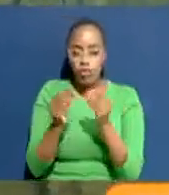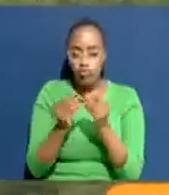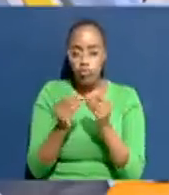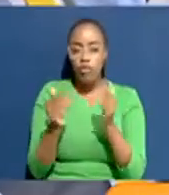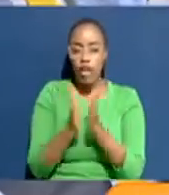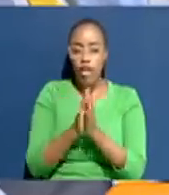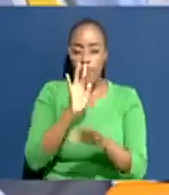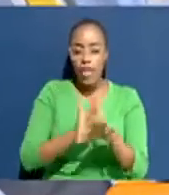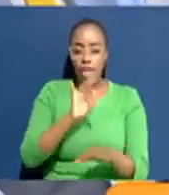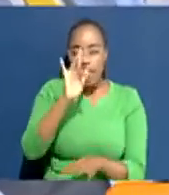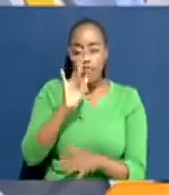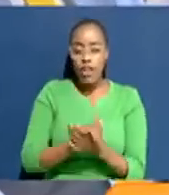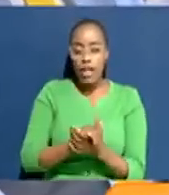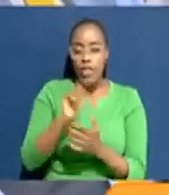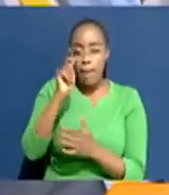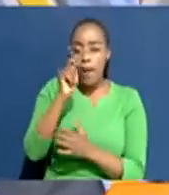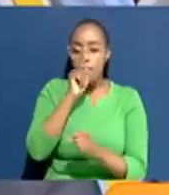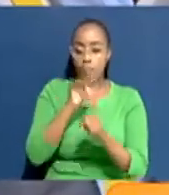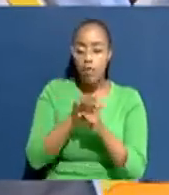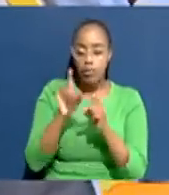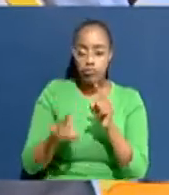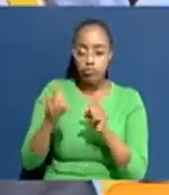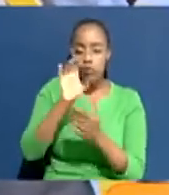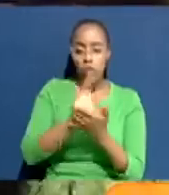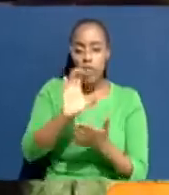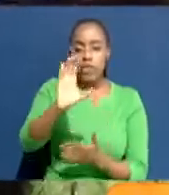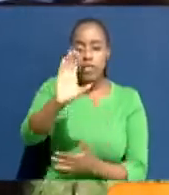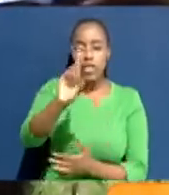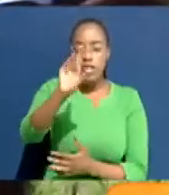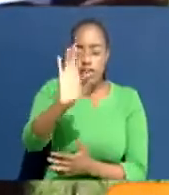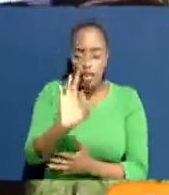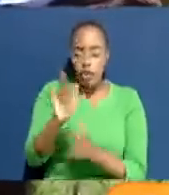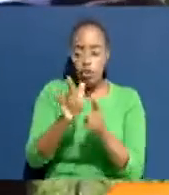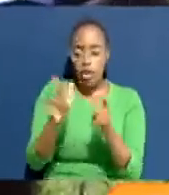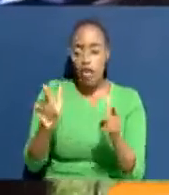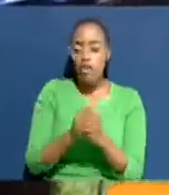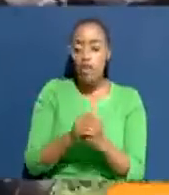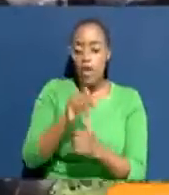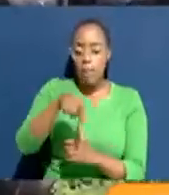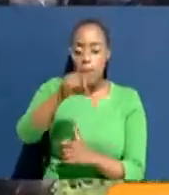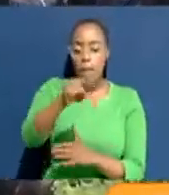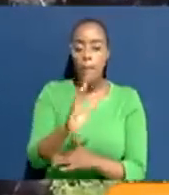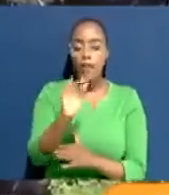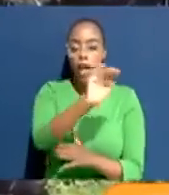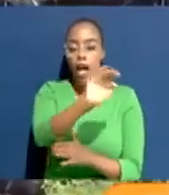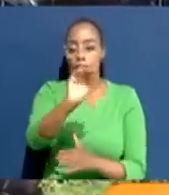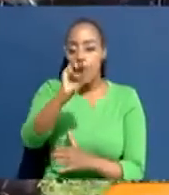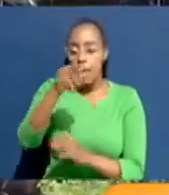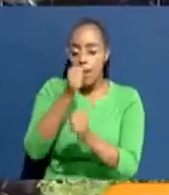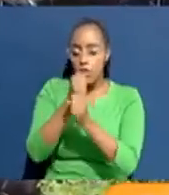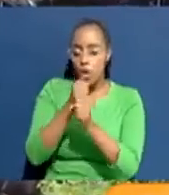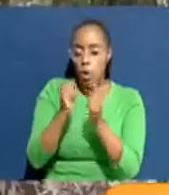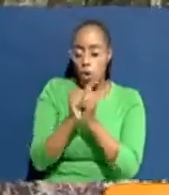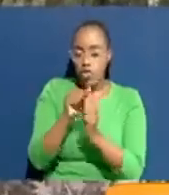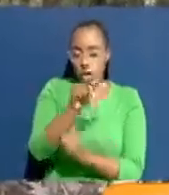its effects, the president promised to increase the allocation to CDF to cater for tree planting, asking the MPs to work with the